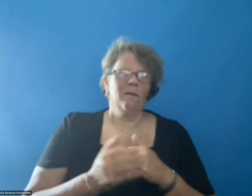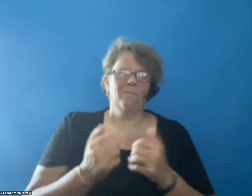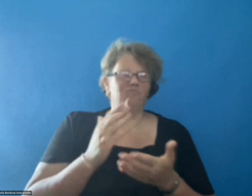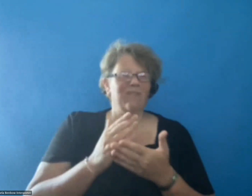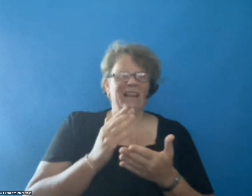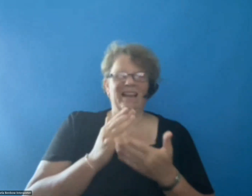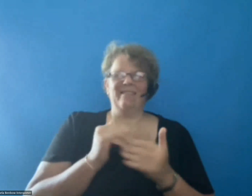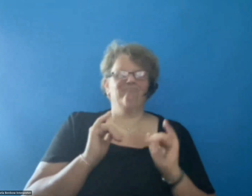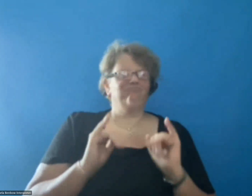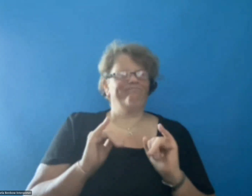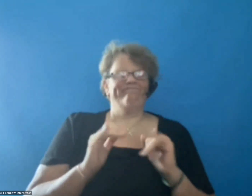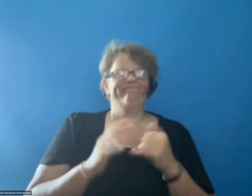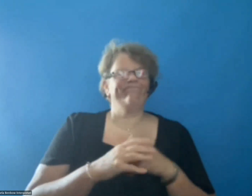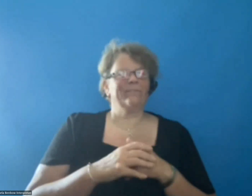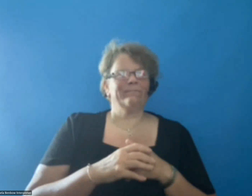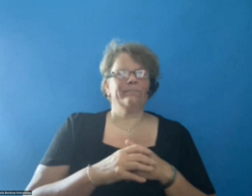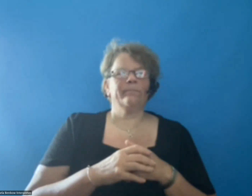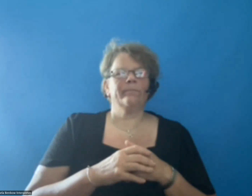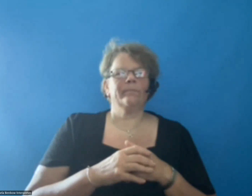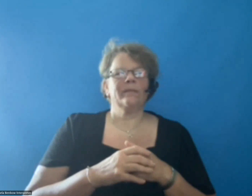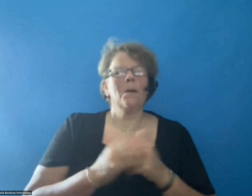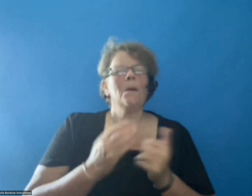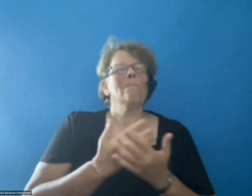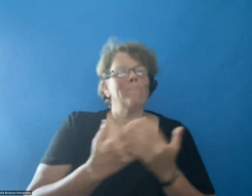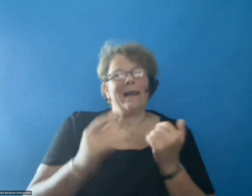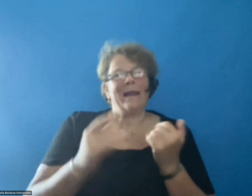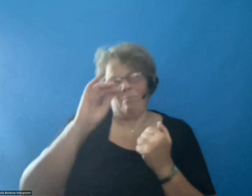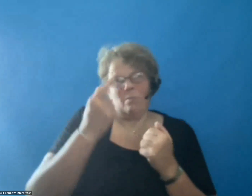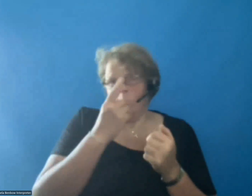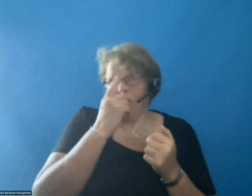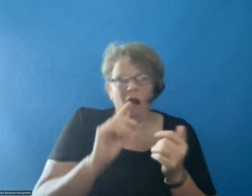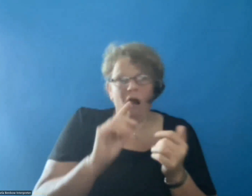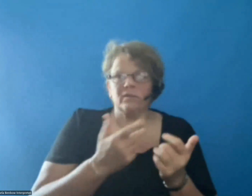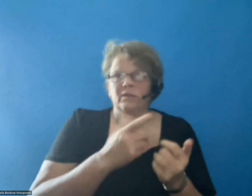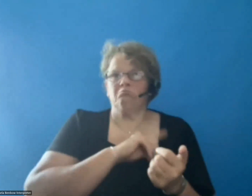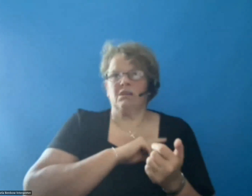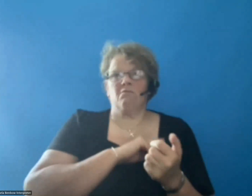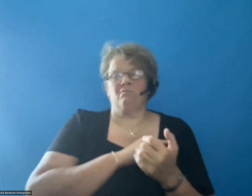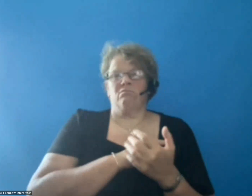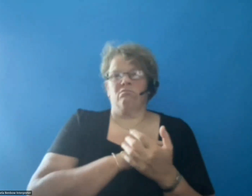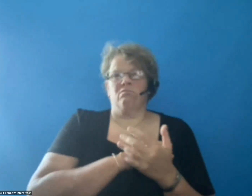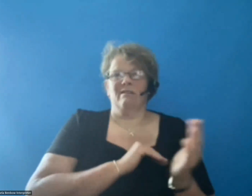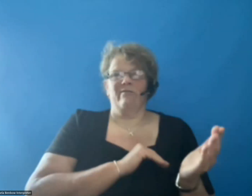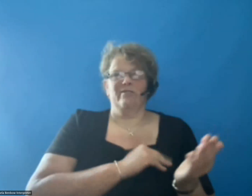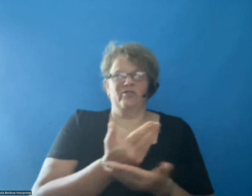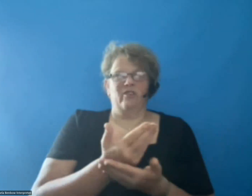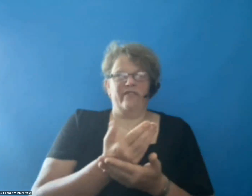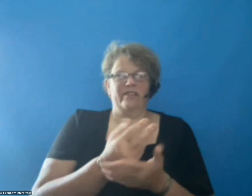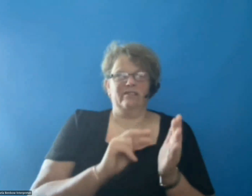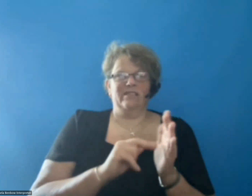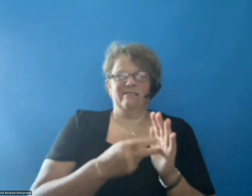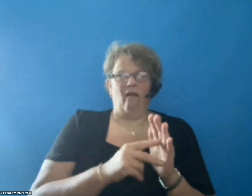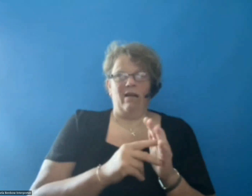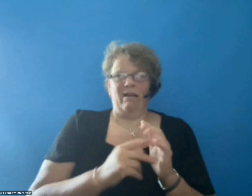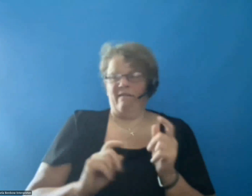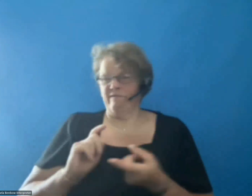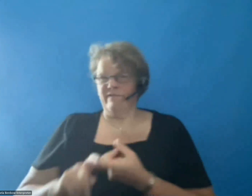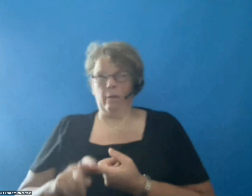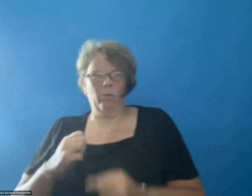very, very, very small proportion. It's probably more about the fundamental service design doesn't fit in with people's